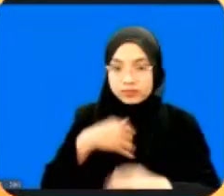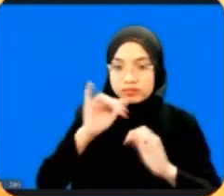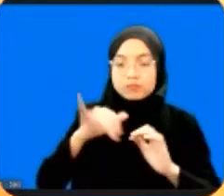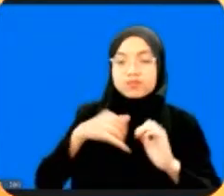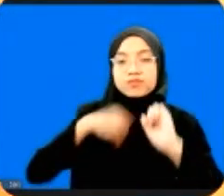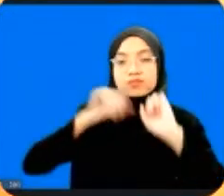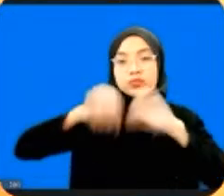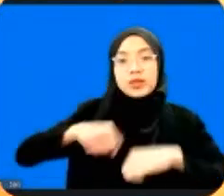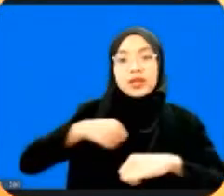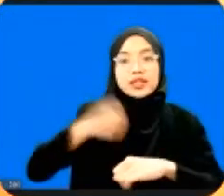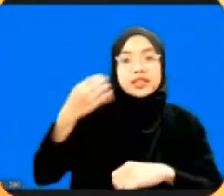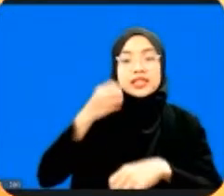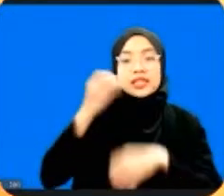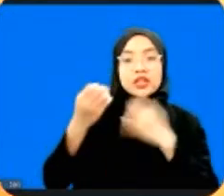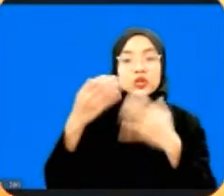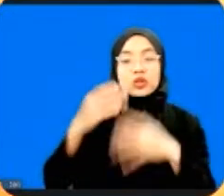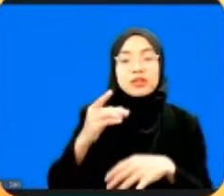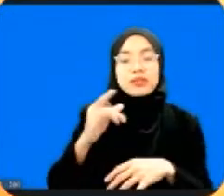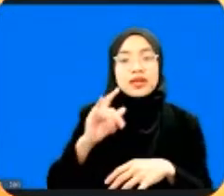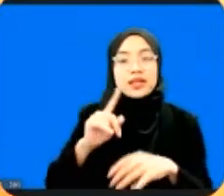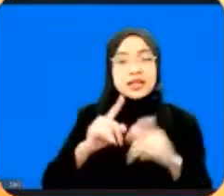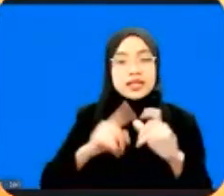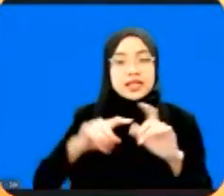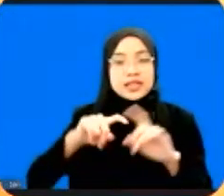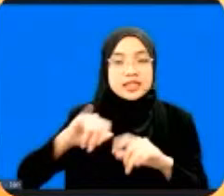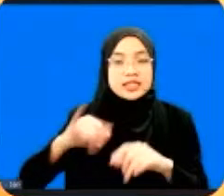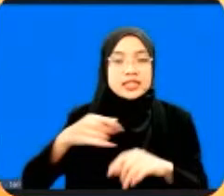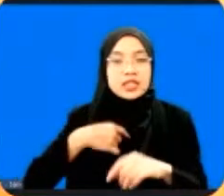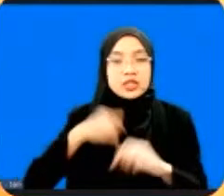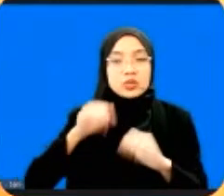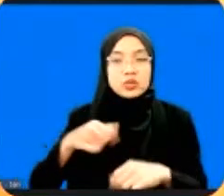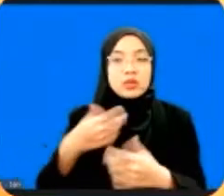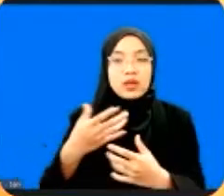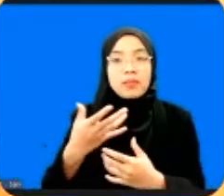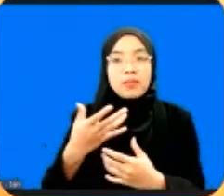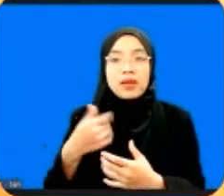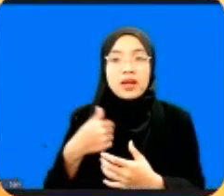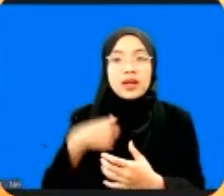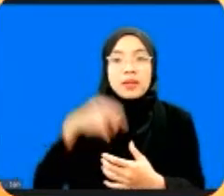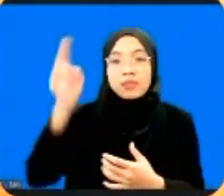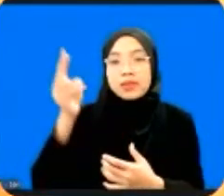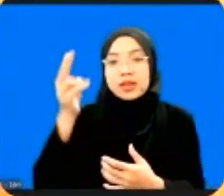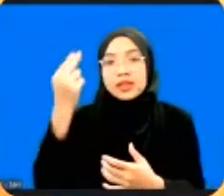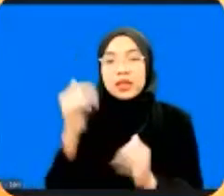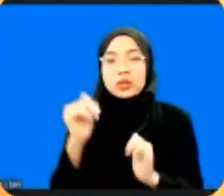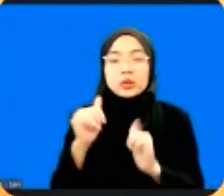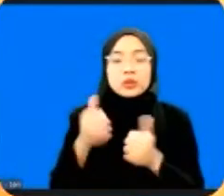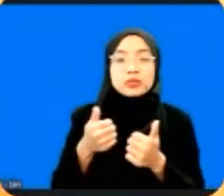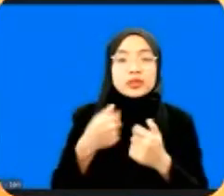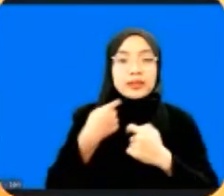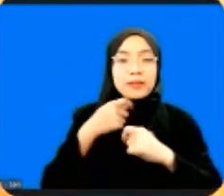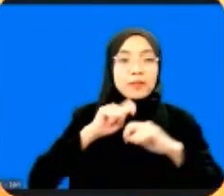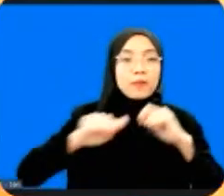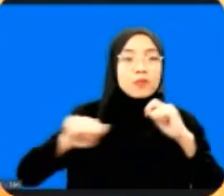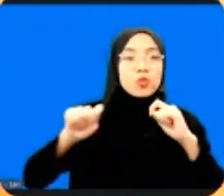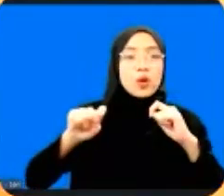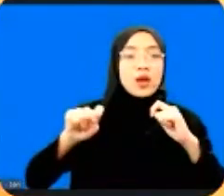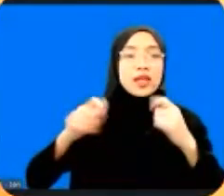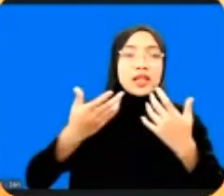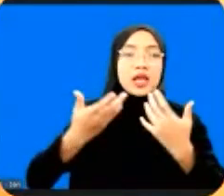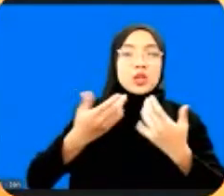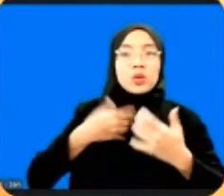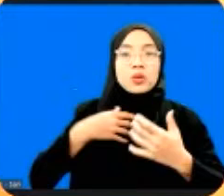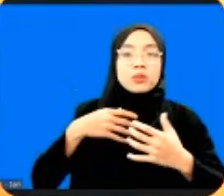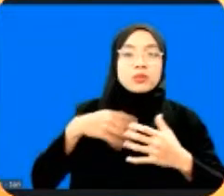to put digital literacy in the school curriculum. I believe Taiwan has done it. I hope more governments will do it. I